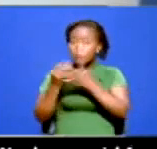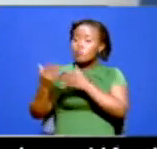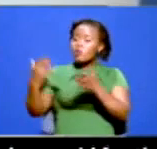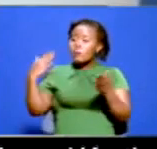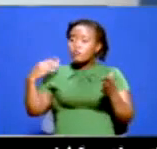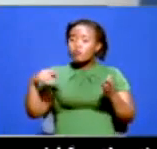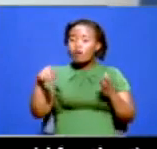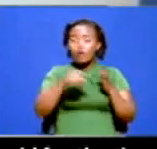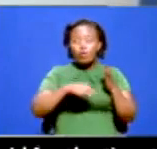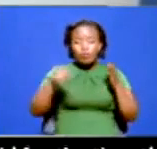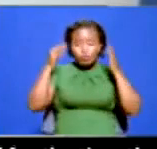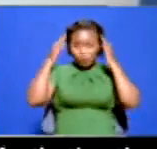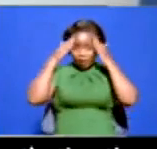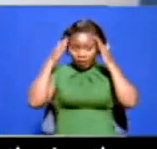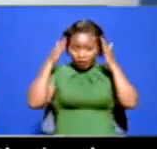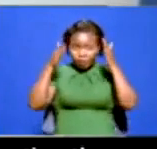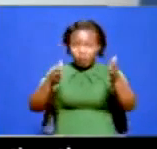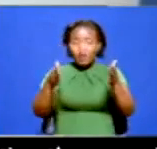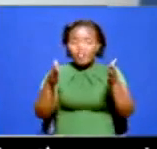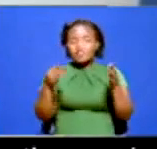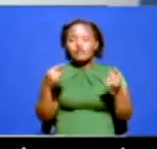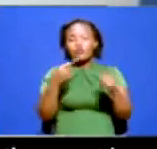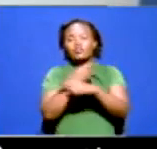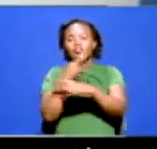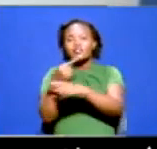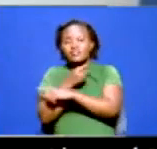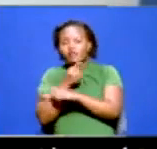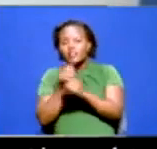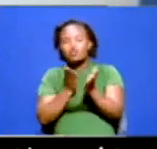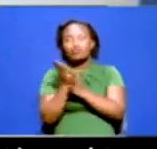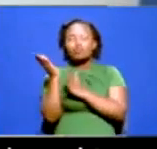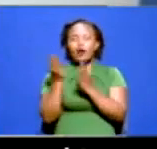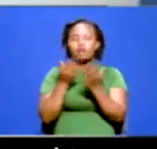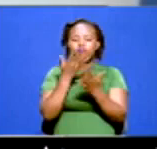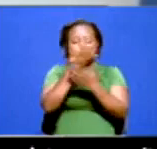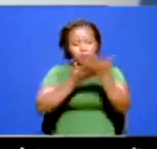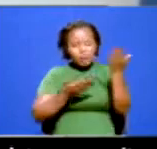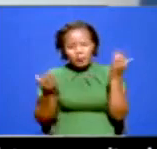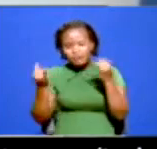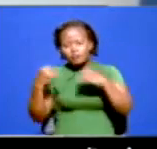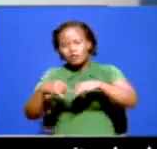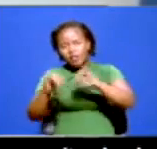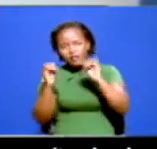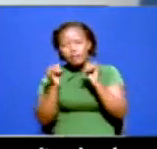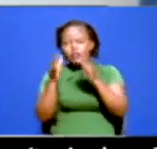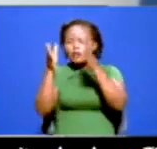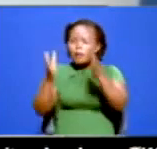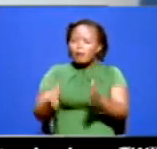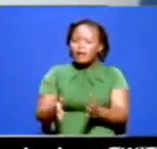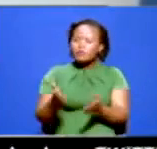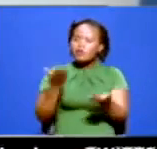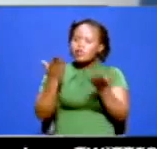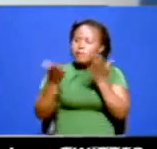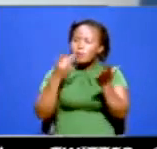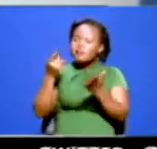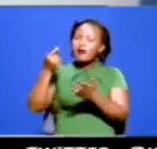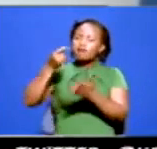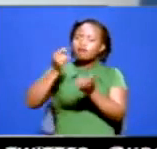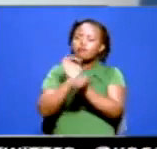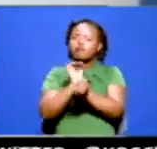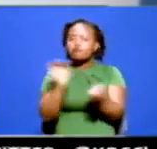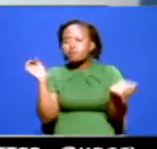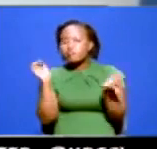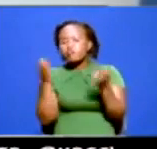these vices through a summary trial. Somebody would just be fired, dismissed from the service